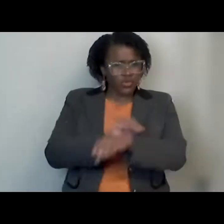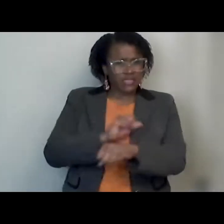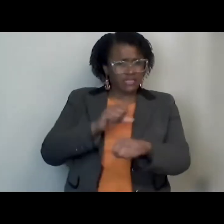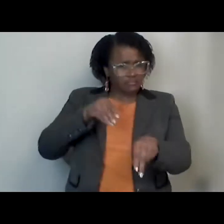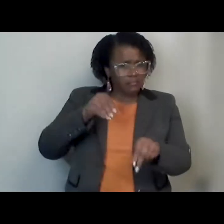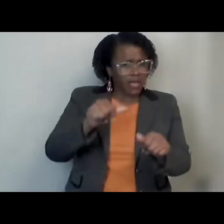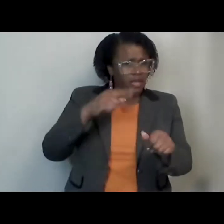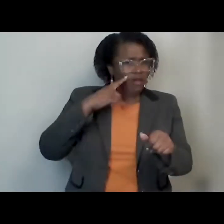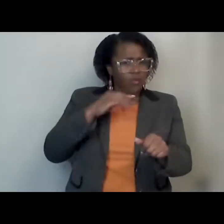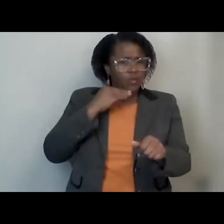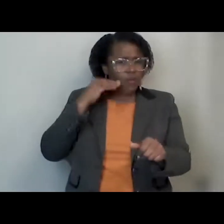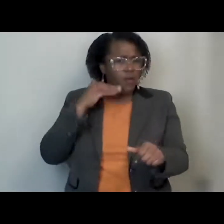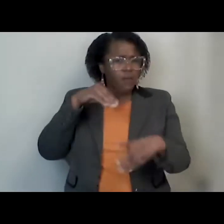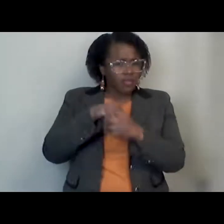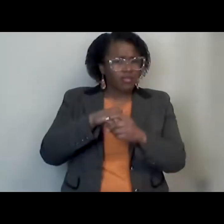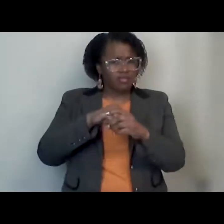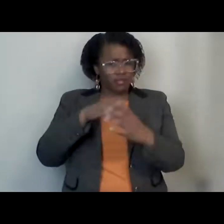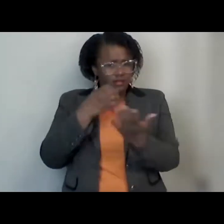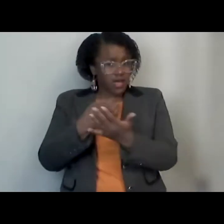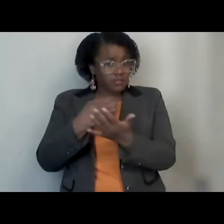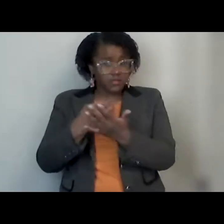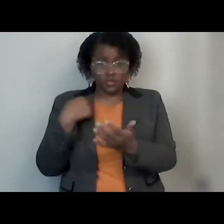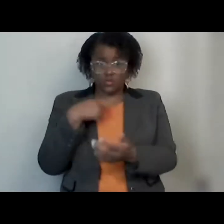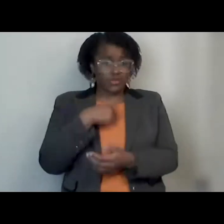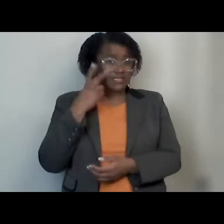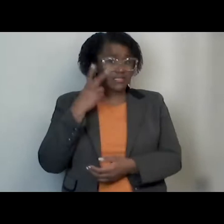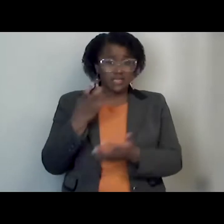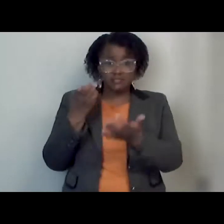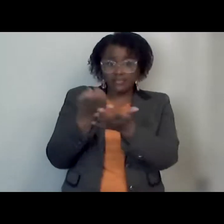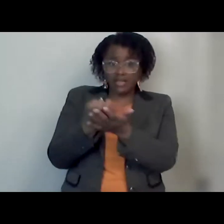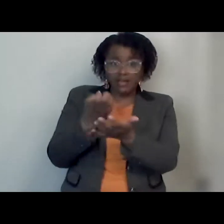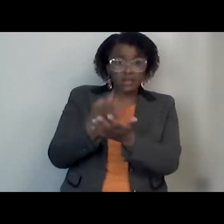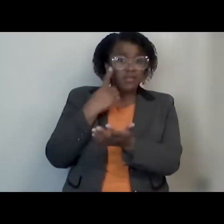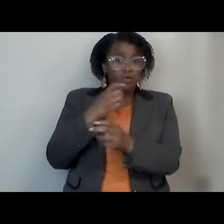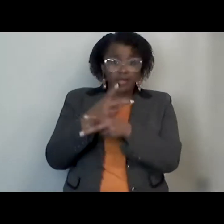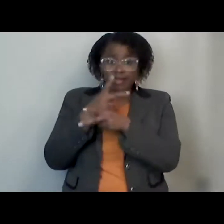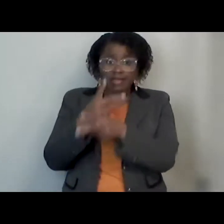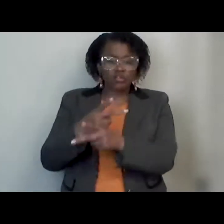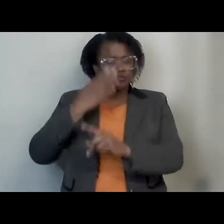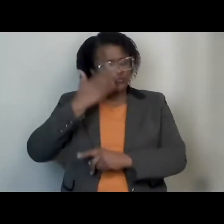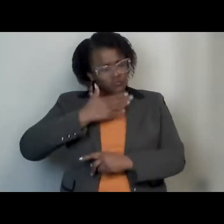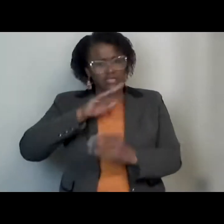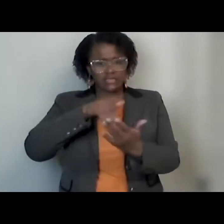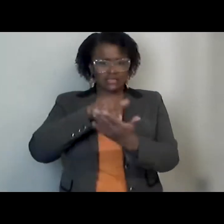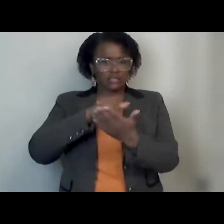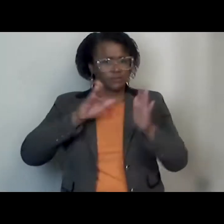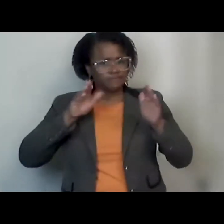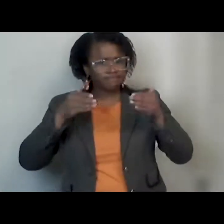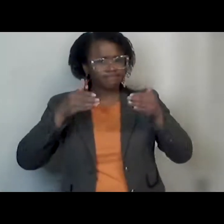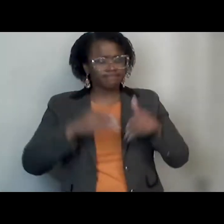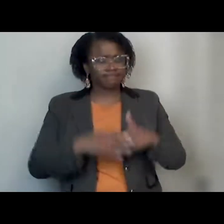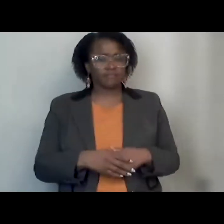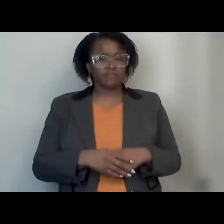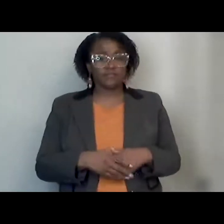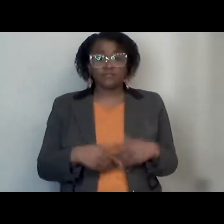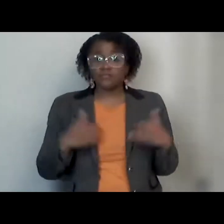whom in the economy, we see that the care economy is front and center. So now to move into